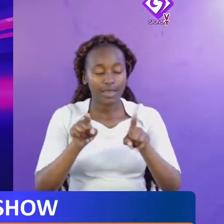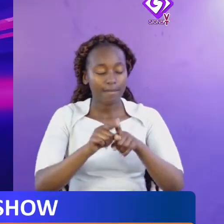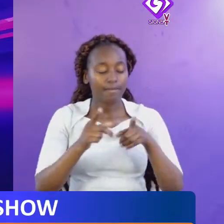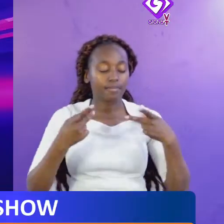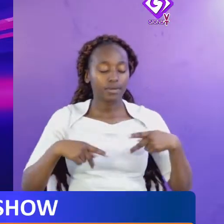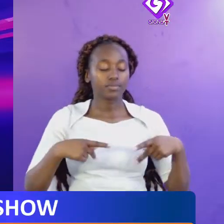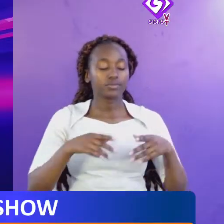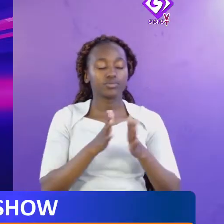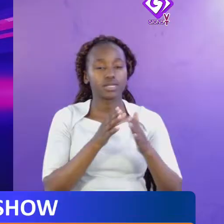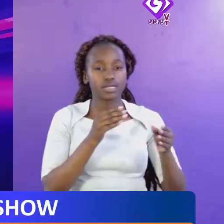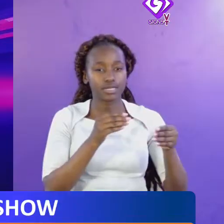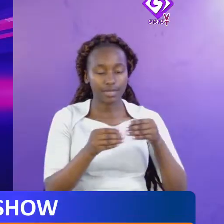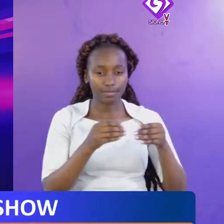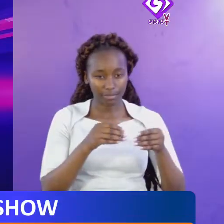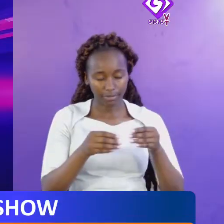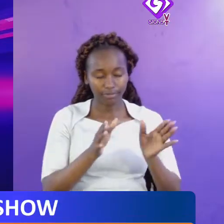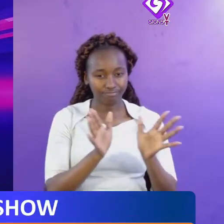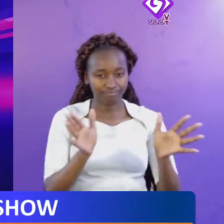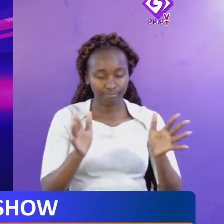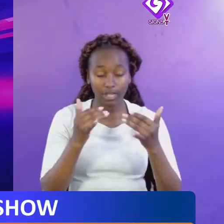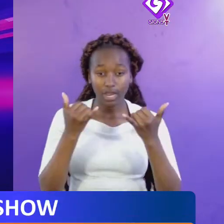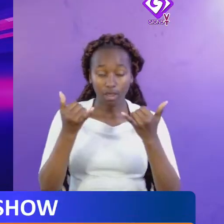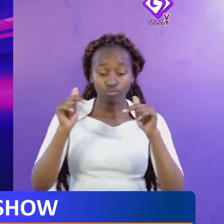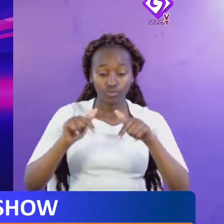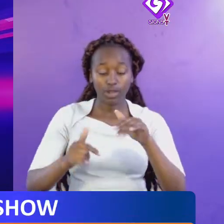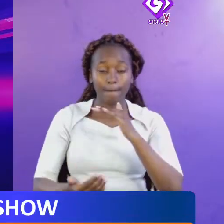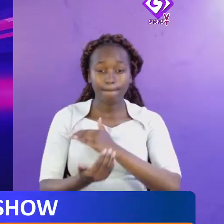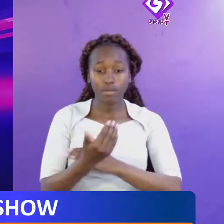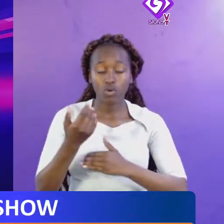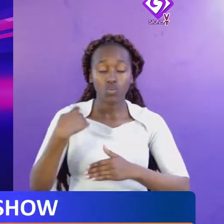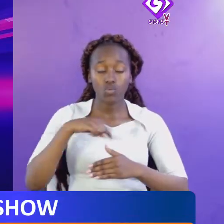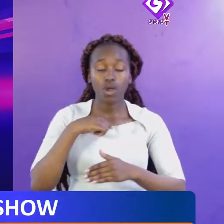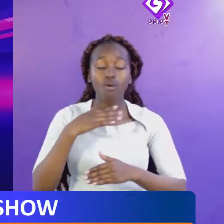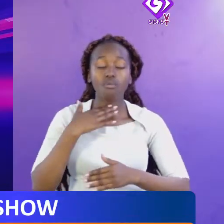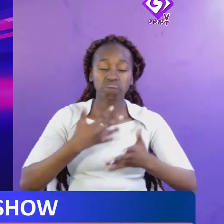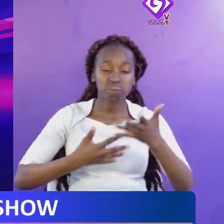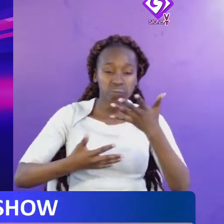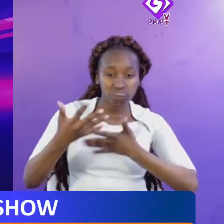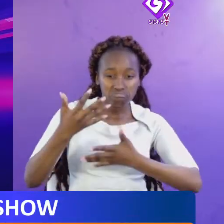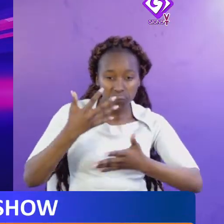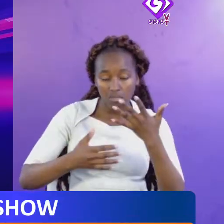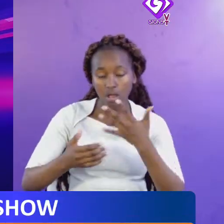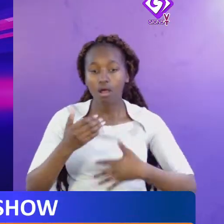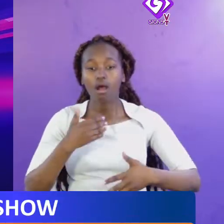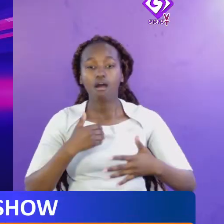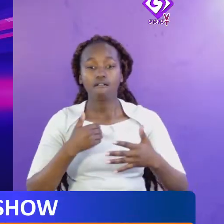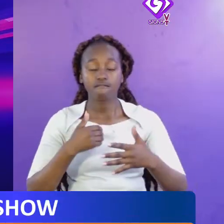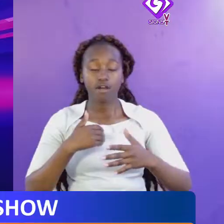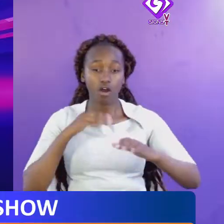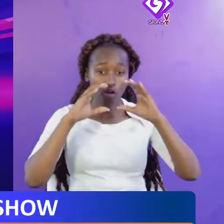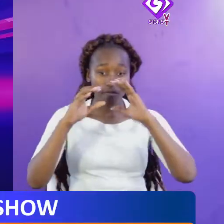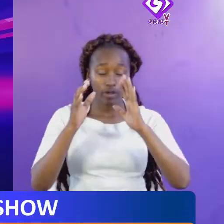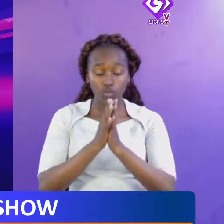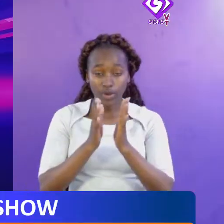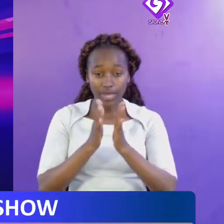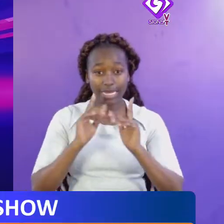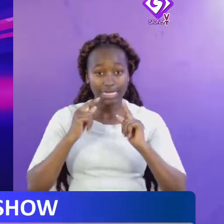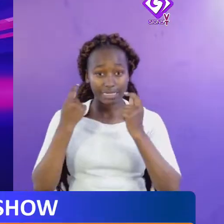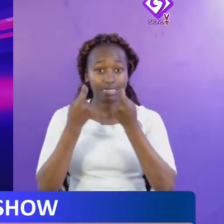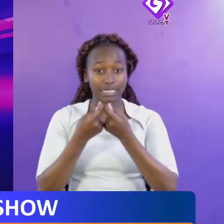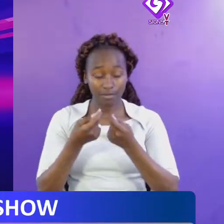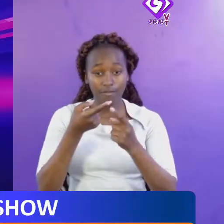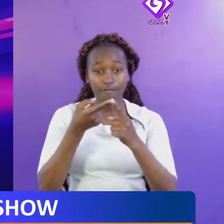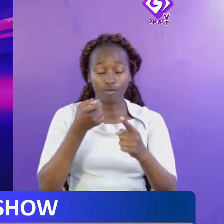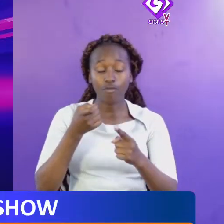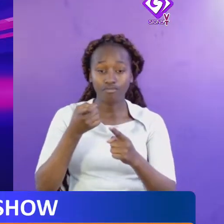with disabilities. This morning, we're going to be having an engaging conversation with a team from Vital Signs. They're going to be telling us